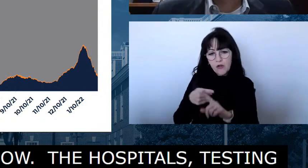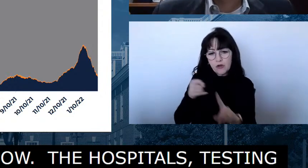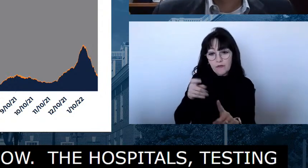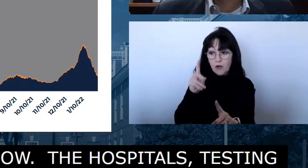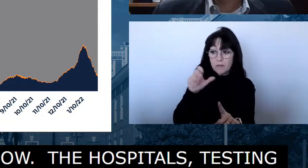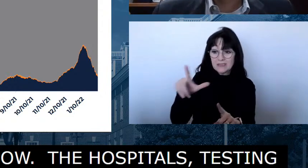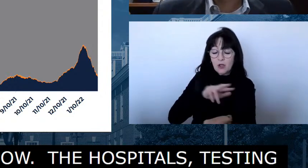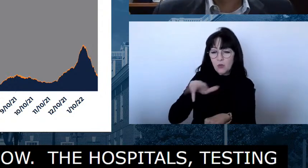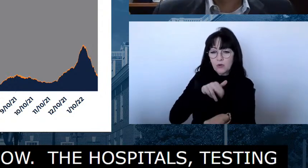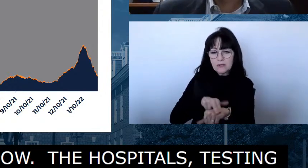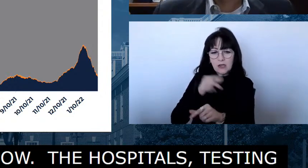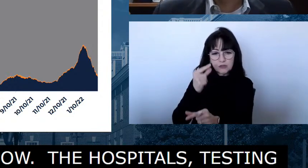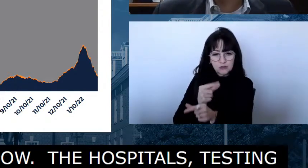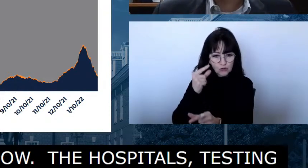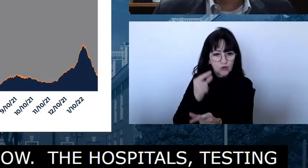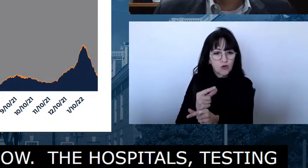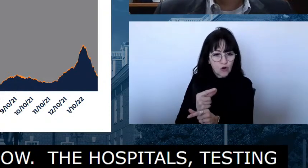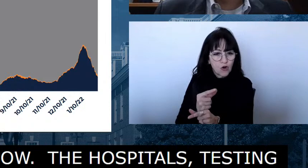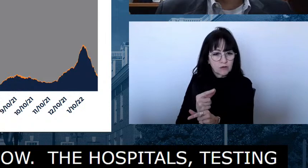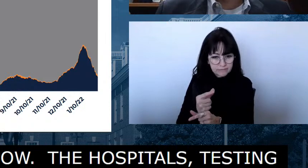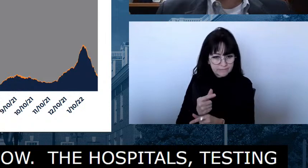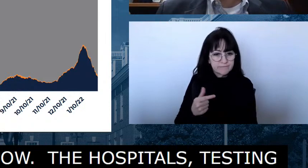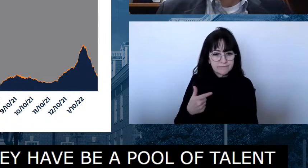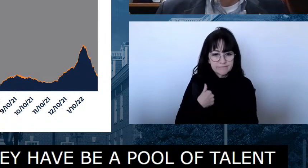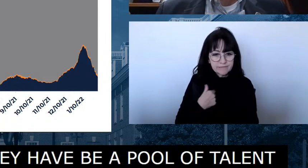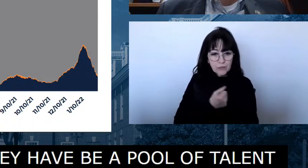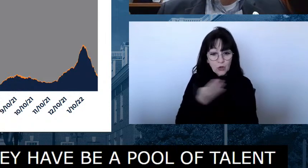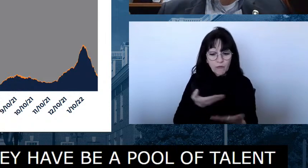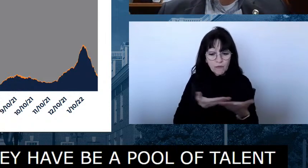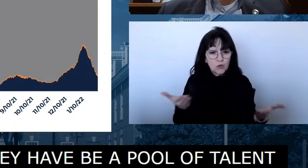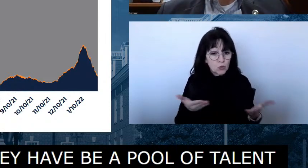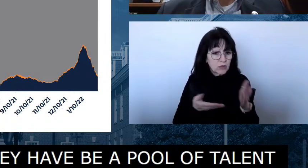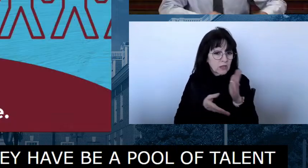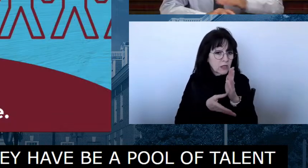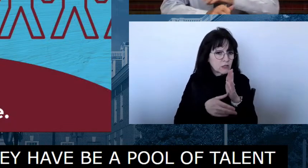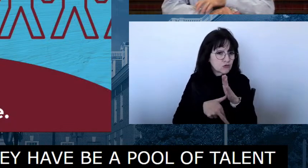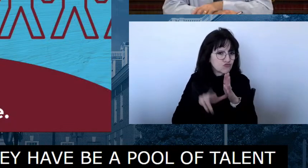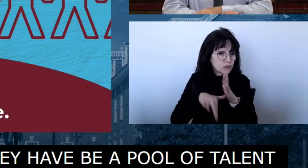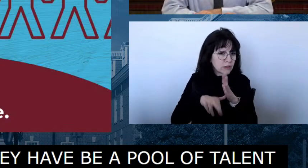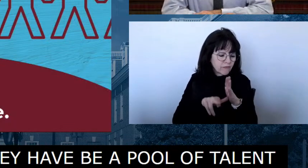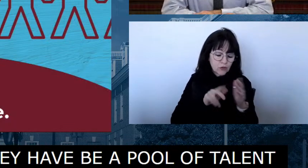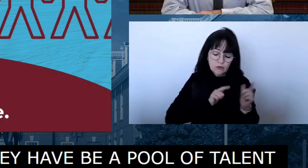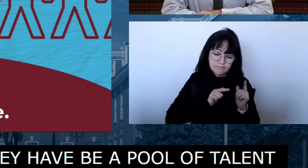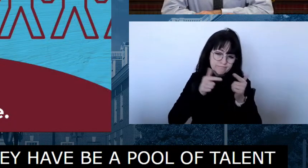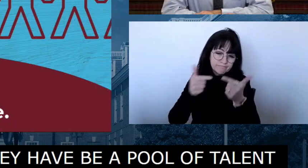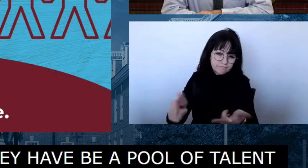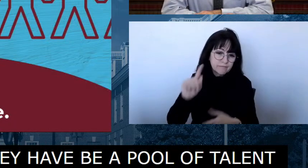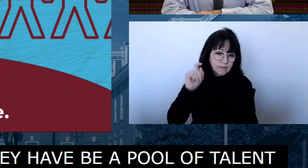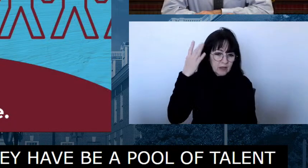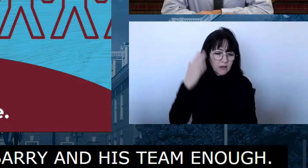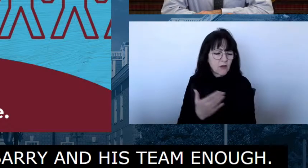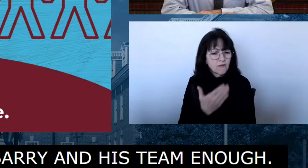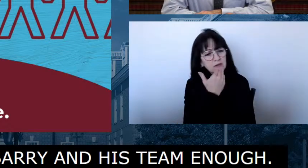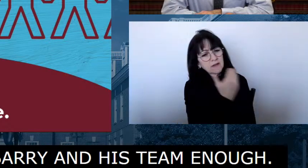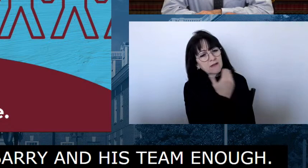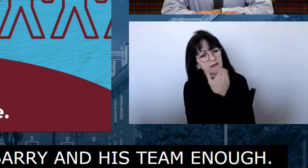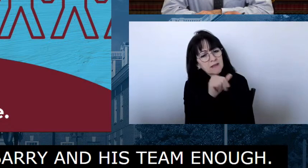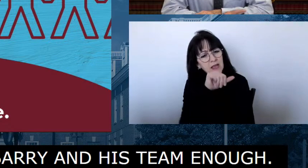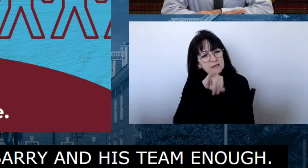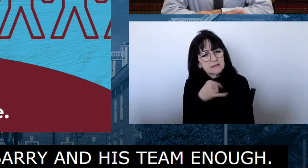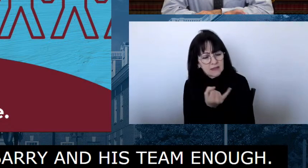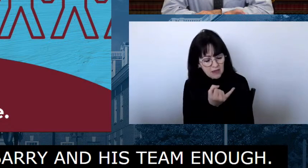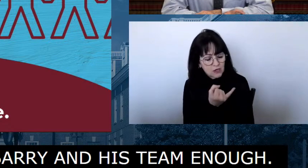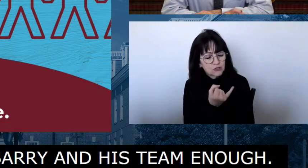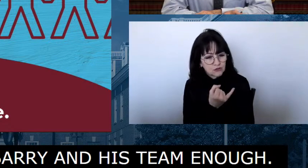I'll close it out today. Just a few things to go over, and I'll turn it back over to the Governor. Yeah, AJ, thanks a lot for that report. Just a couple things